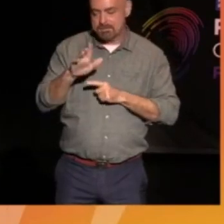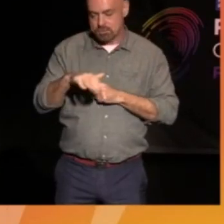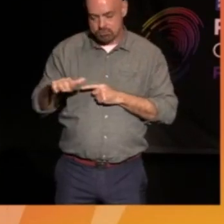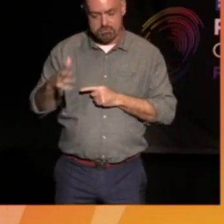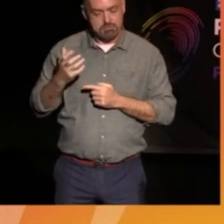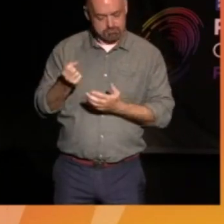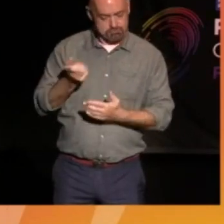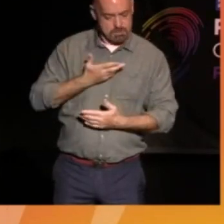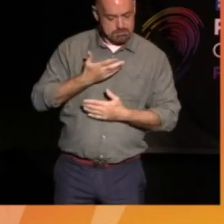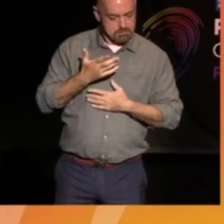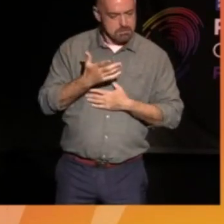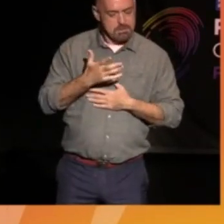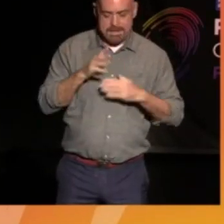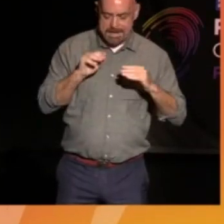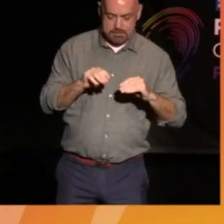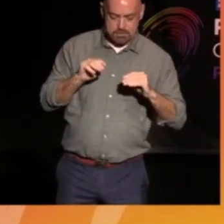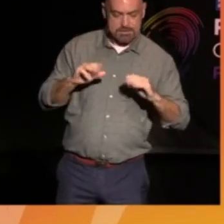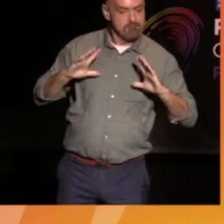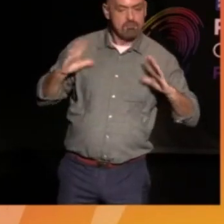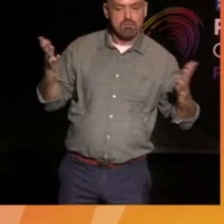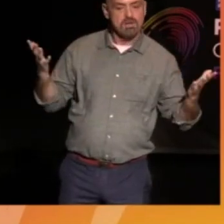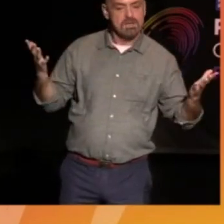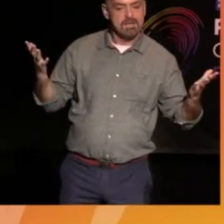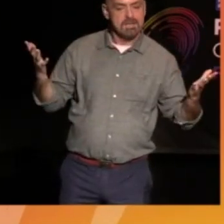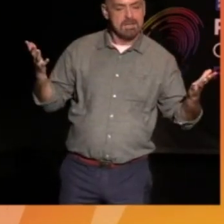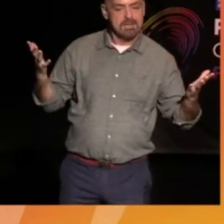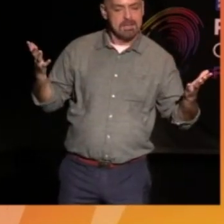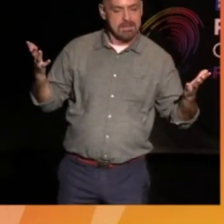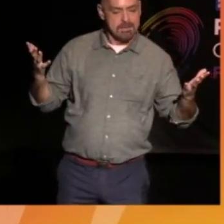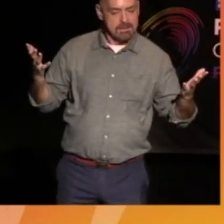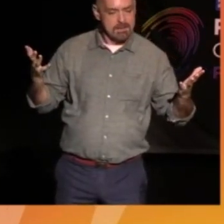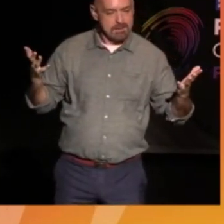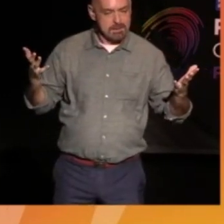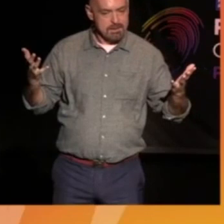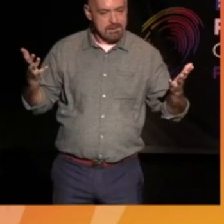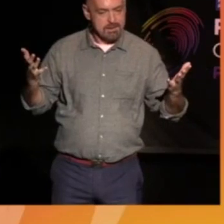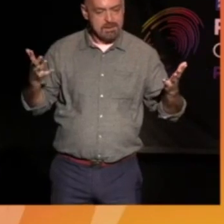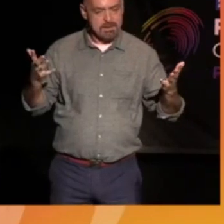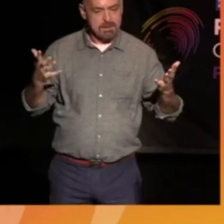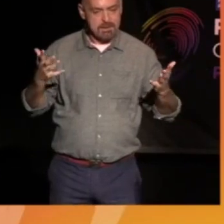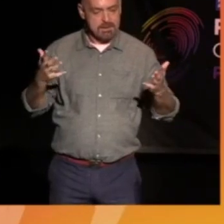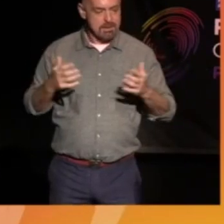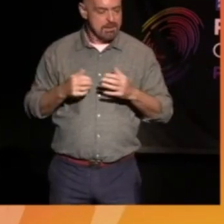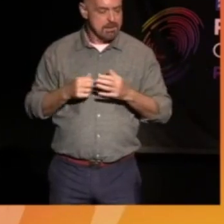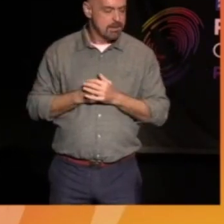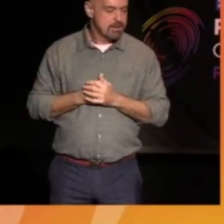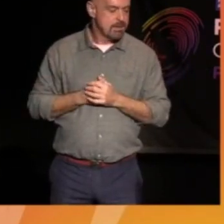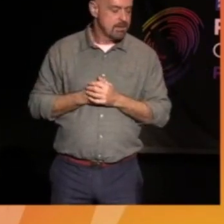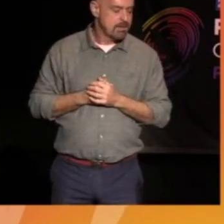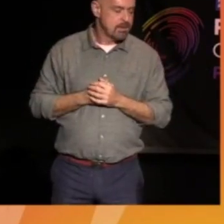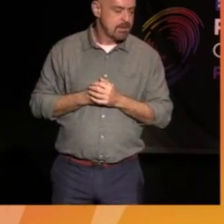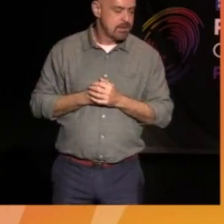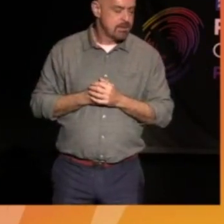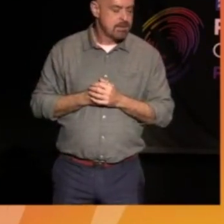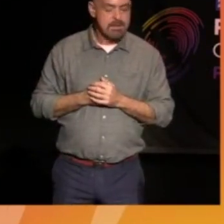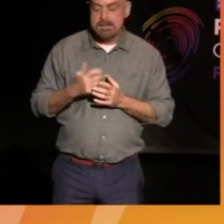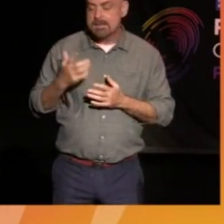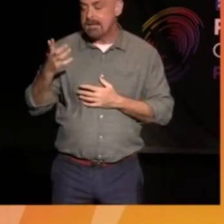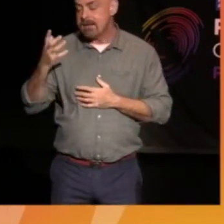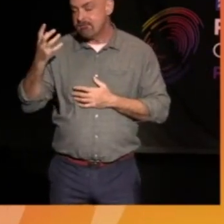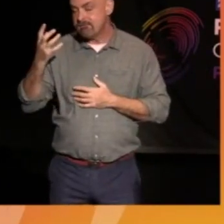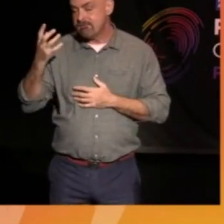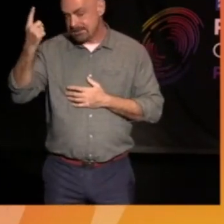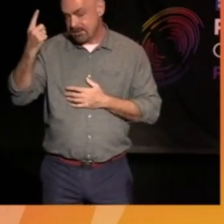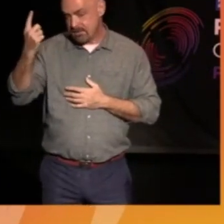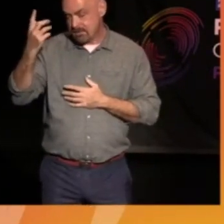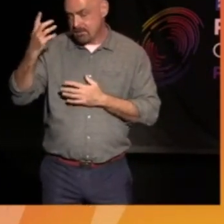The education is free for them, and there is a scheme where they can be linked, and either if they are single parent child,